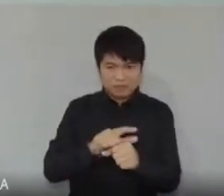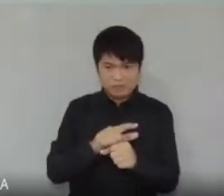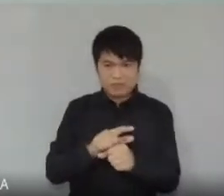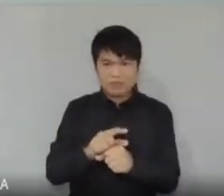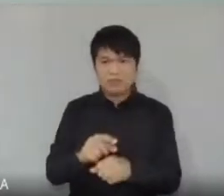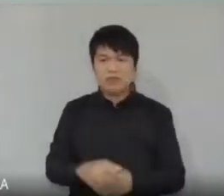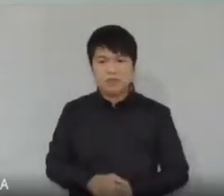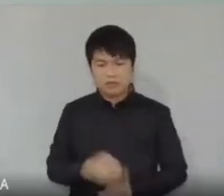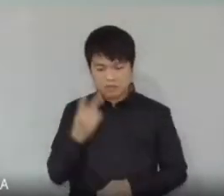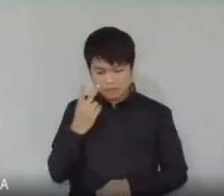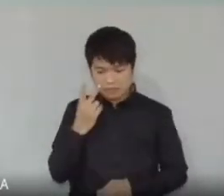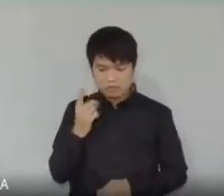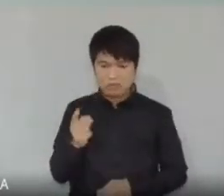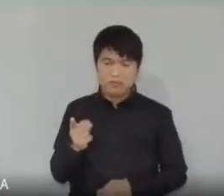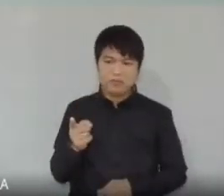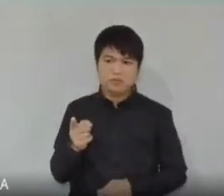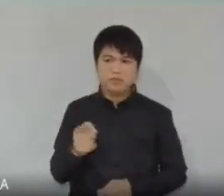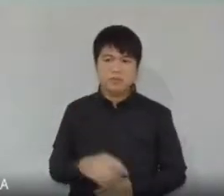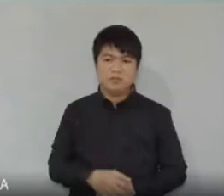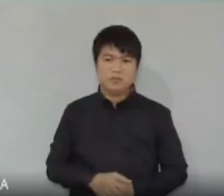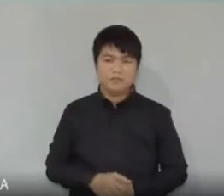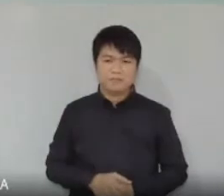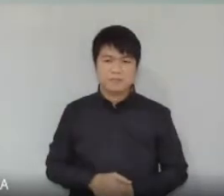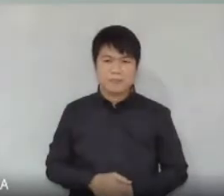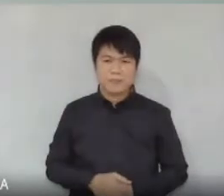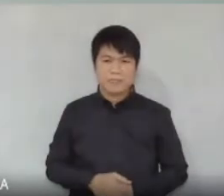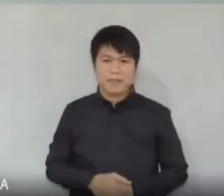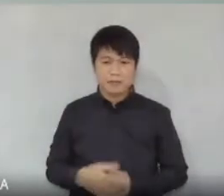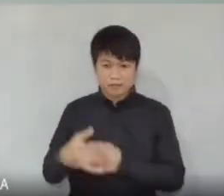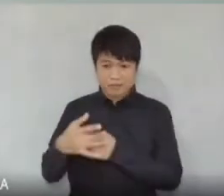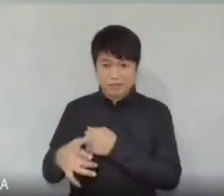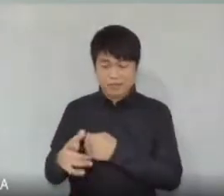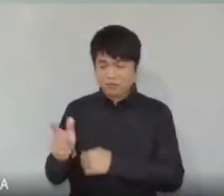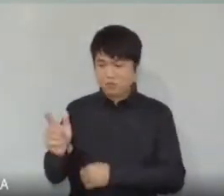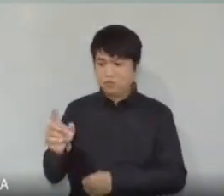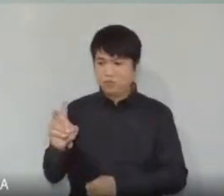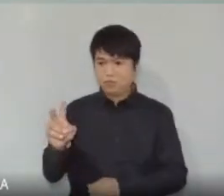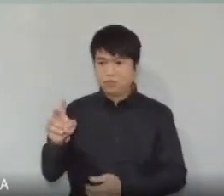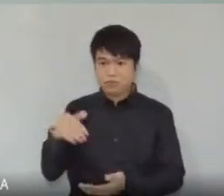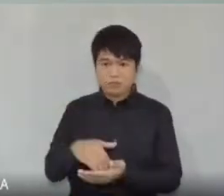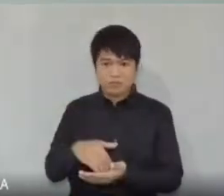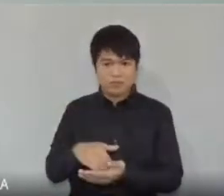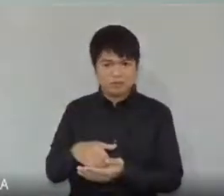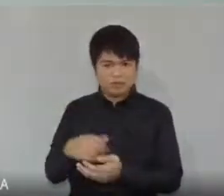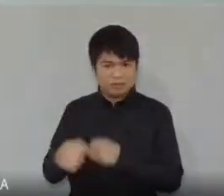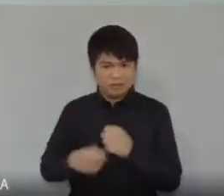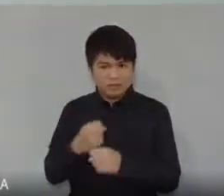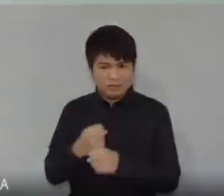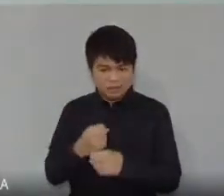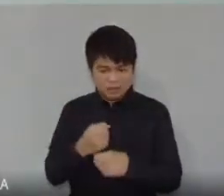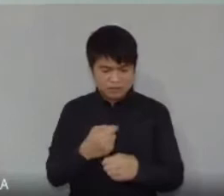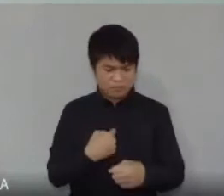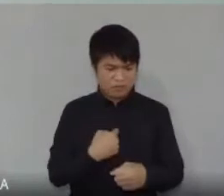Singapore, and they have shown me how patients are not bringing their records from